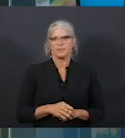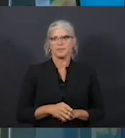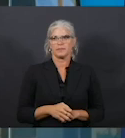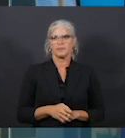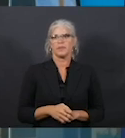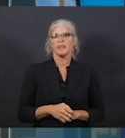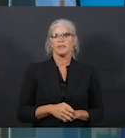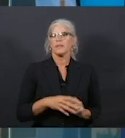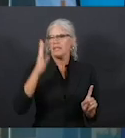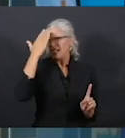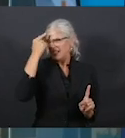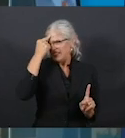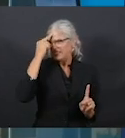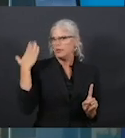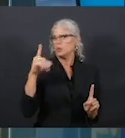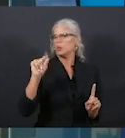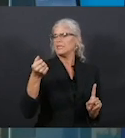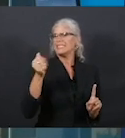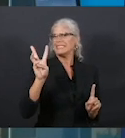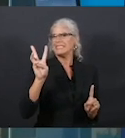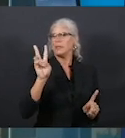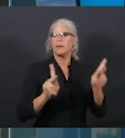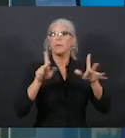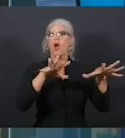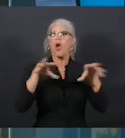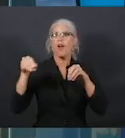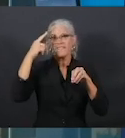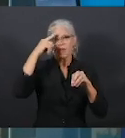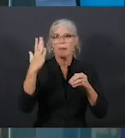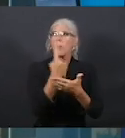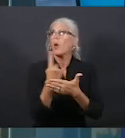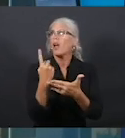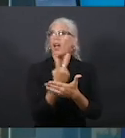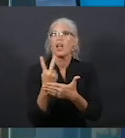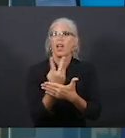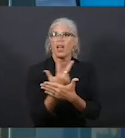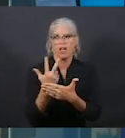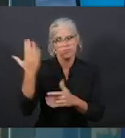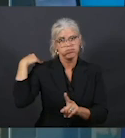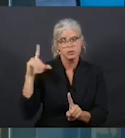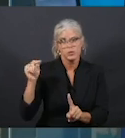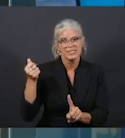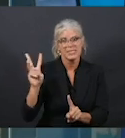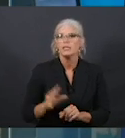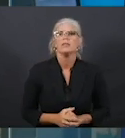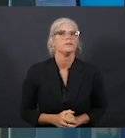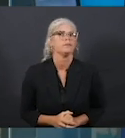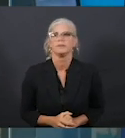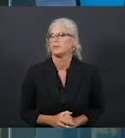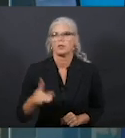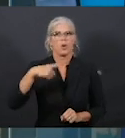2016, where it was like people were without power for weeks. We have mutual aid. We've done